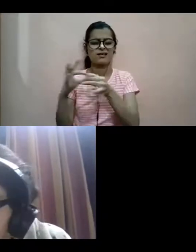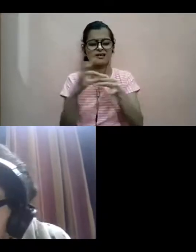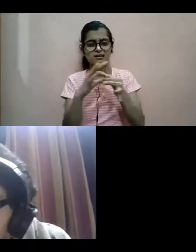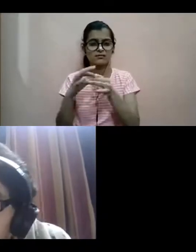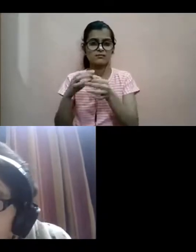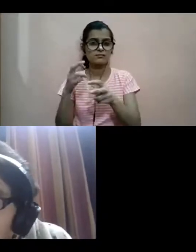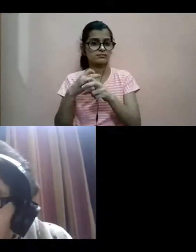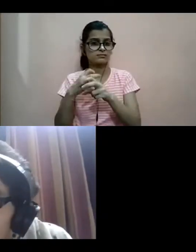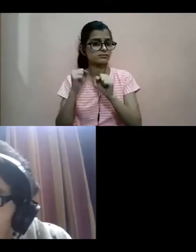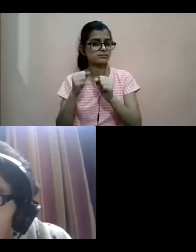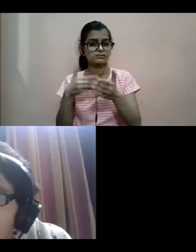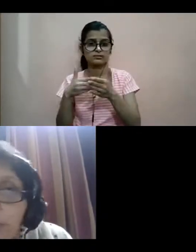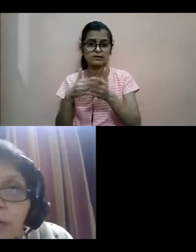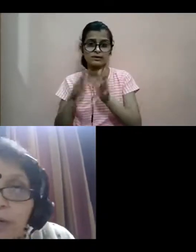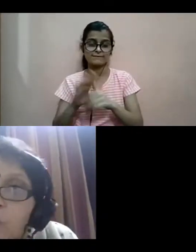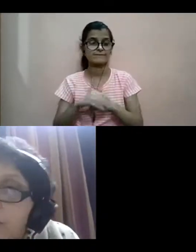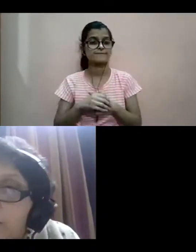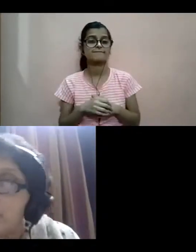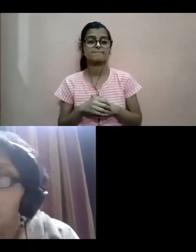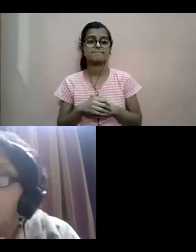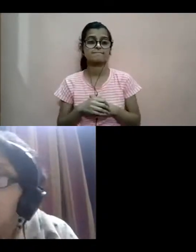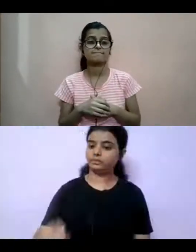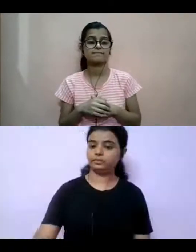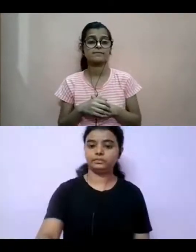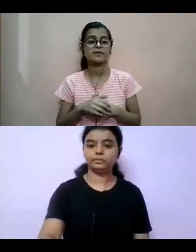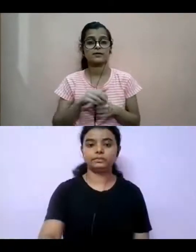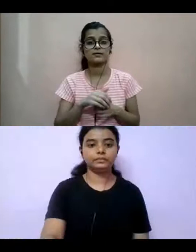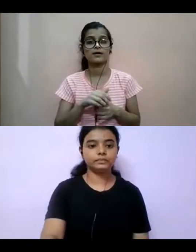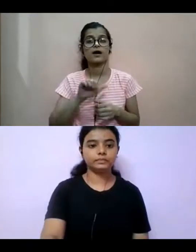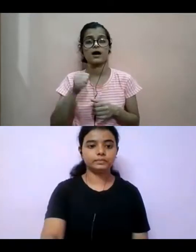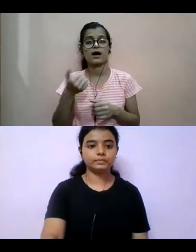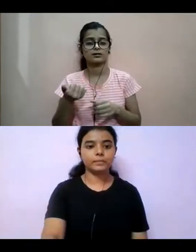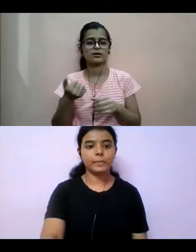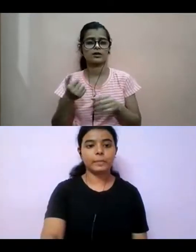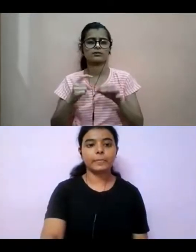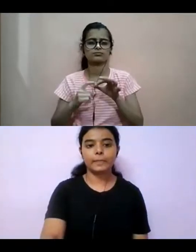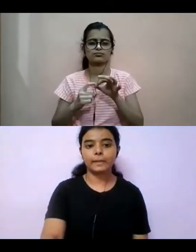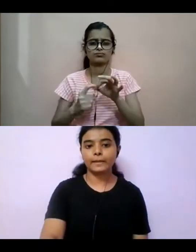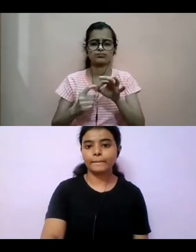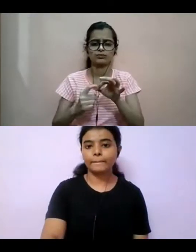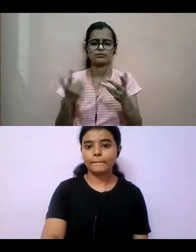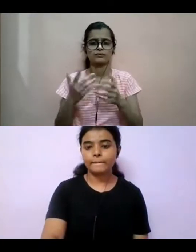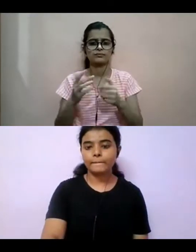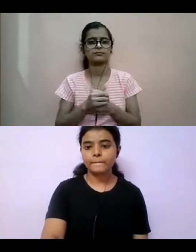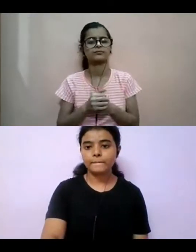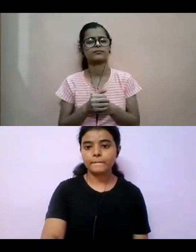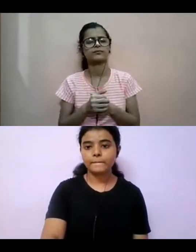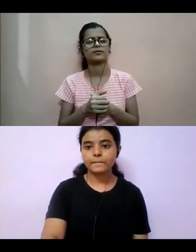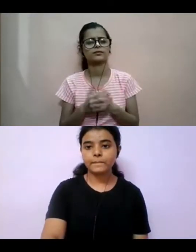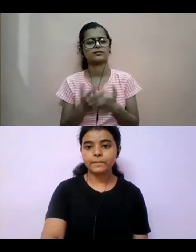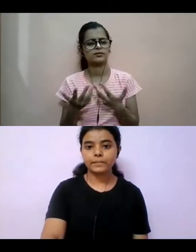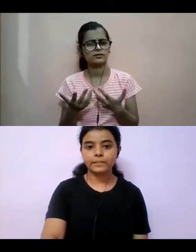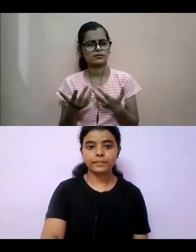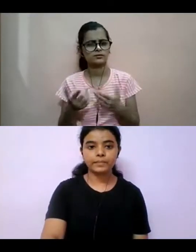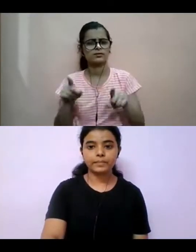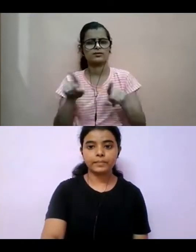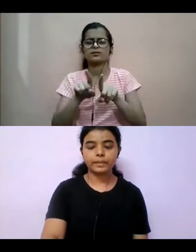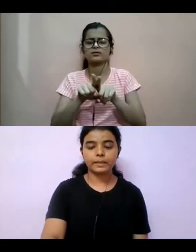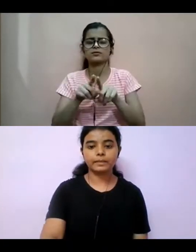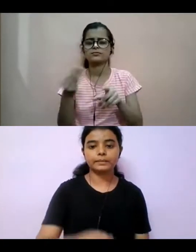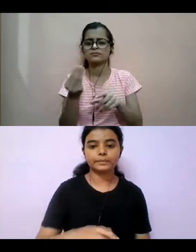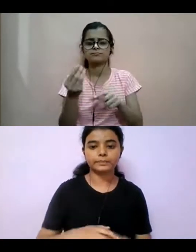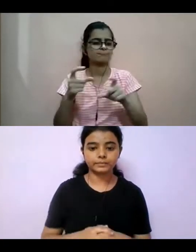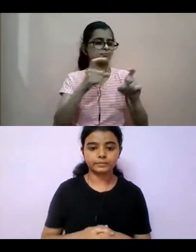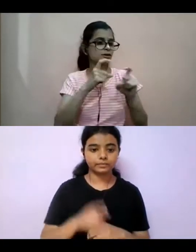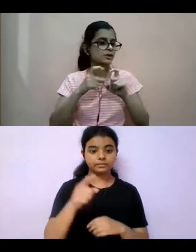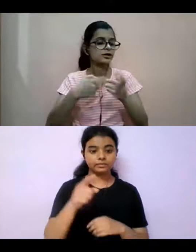Now, the rather interesting question, with disability care ethics, what can be our perspective to look at the care relationship